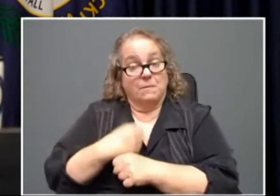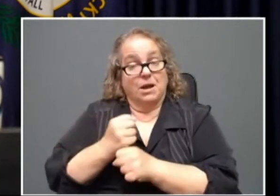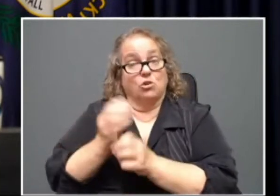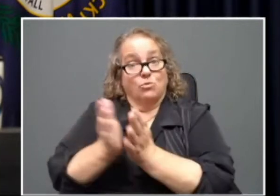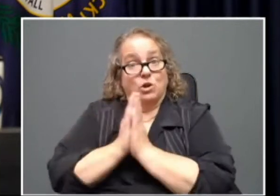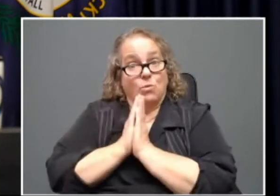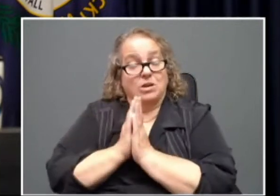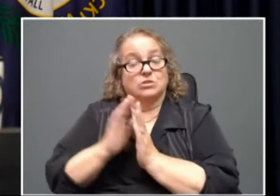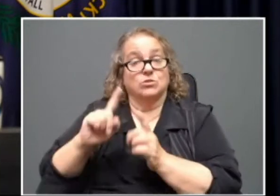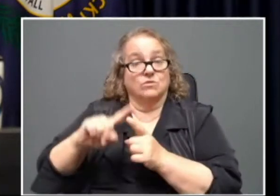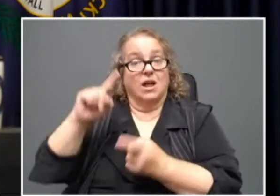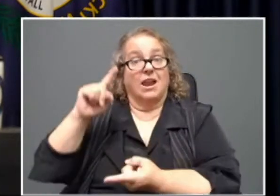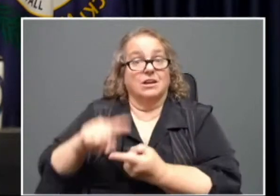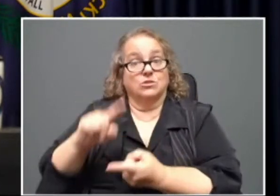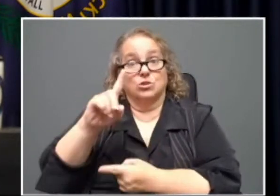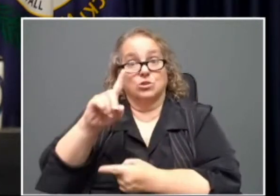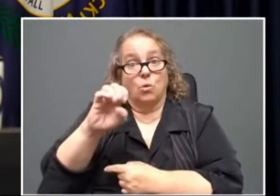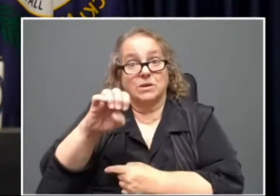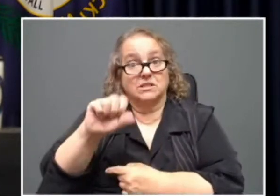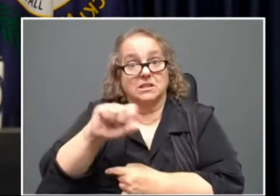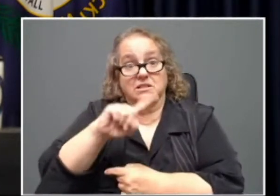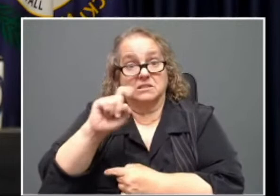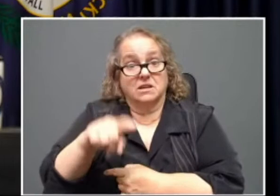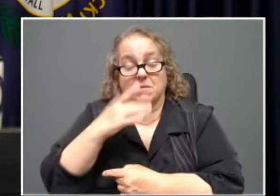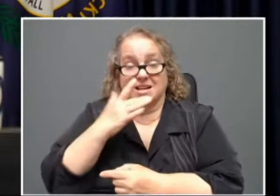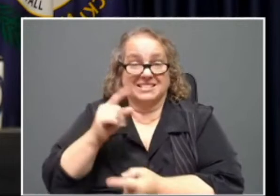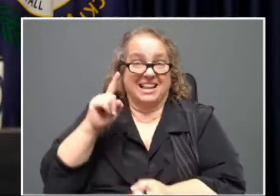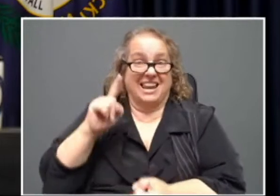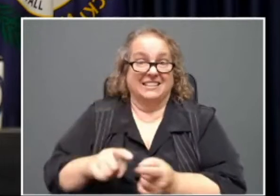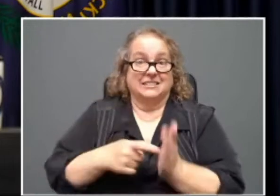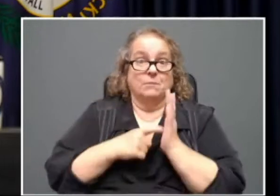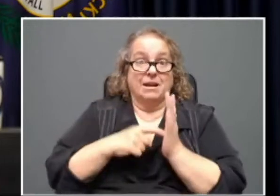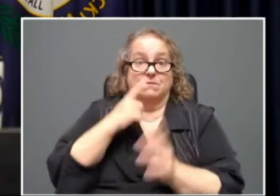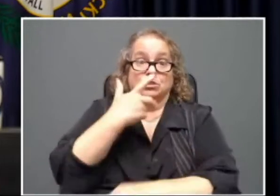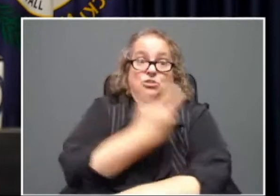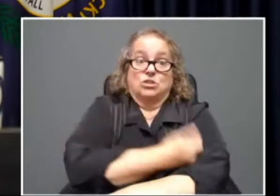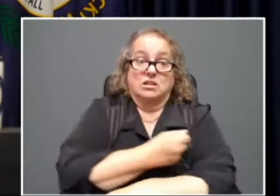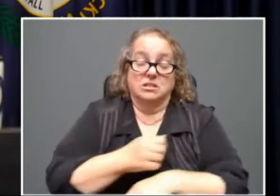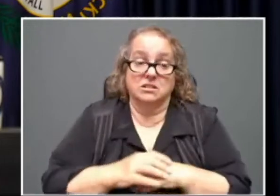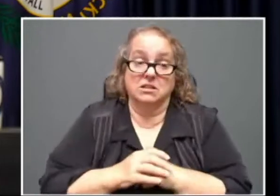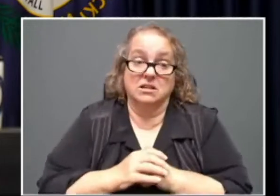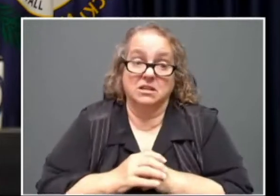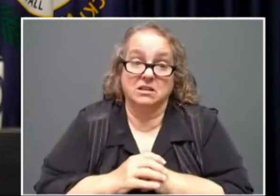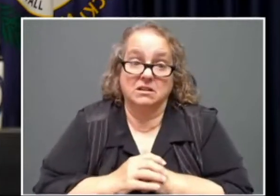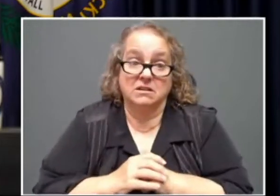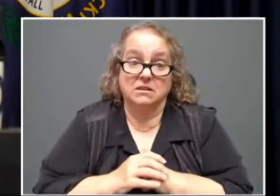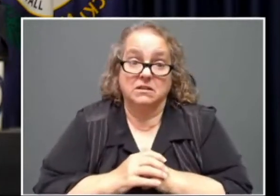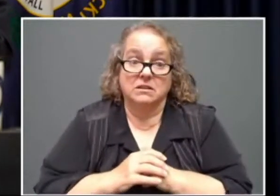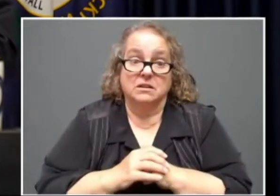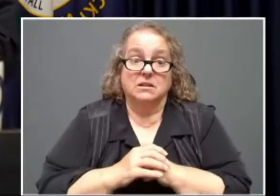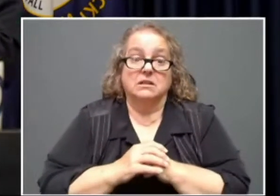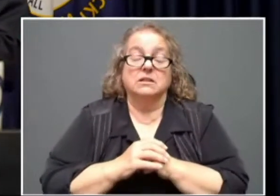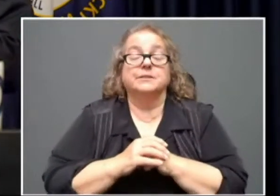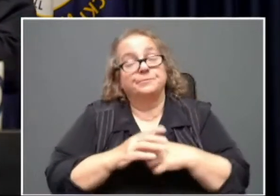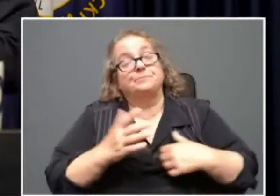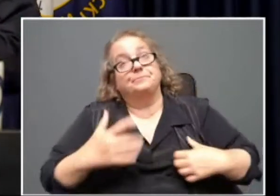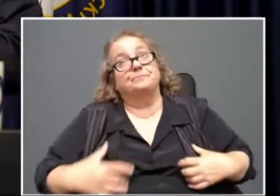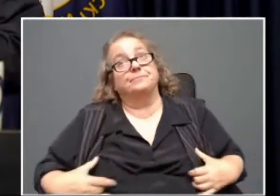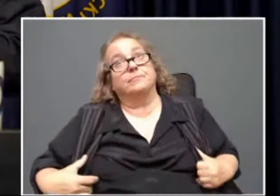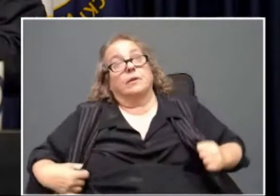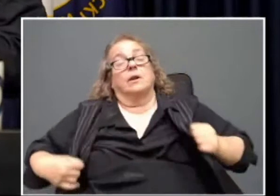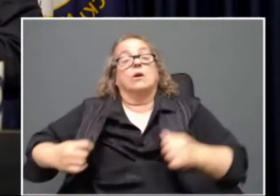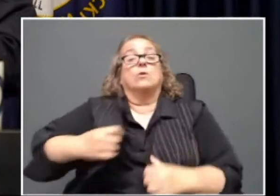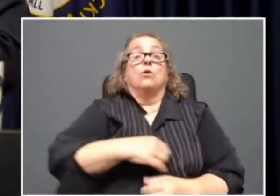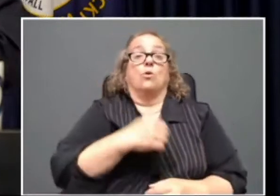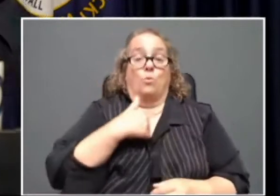to changes in demand. And yeah. So just a slight technicality. We have a